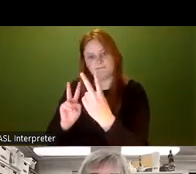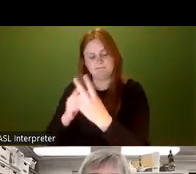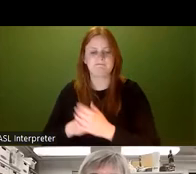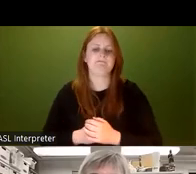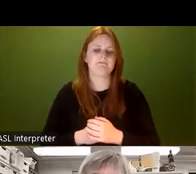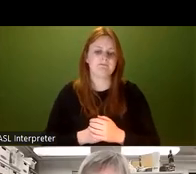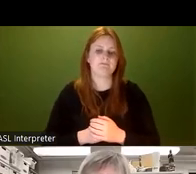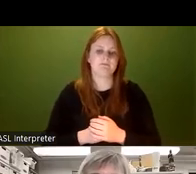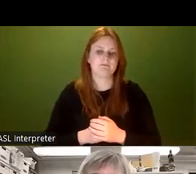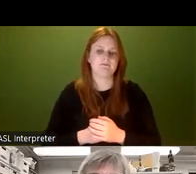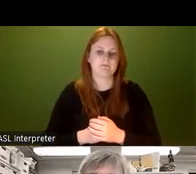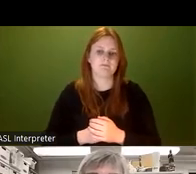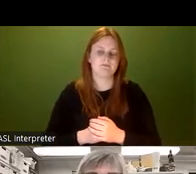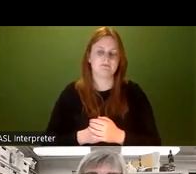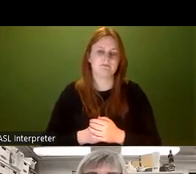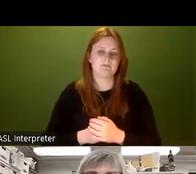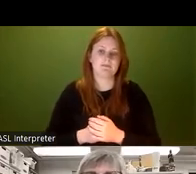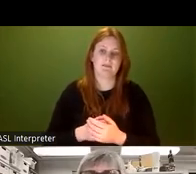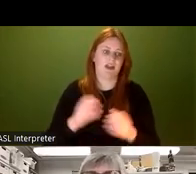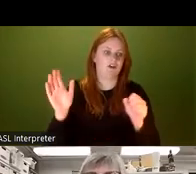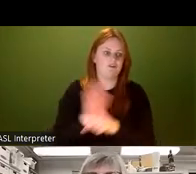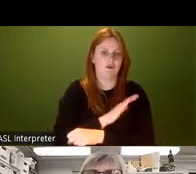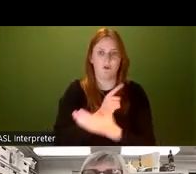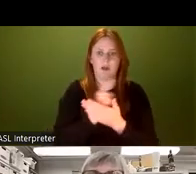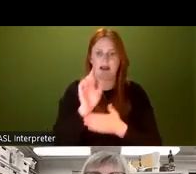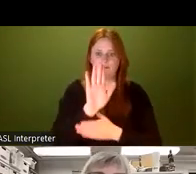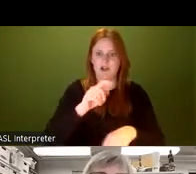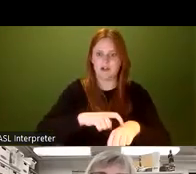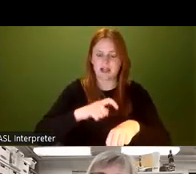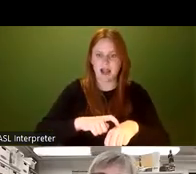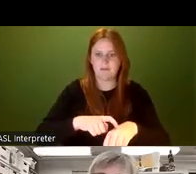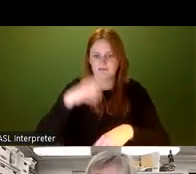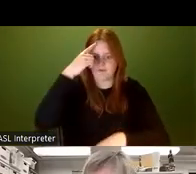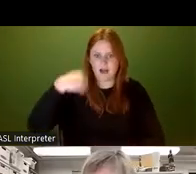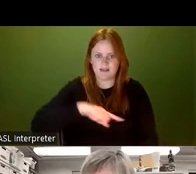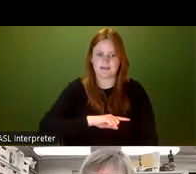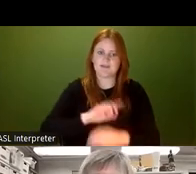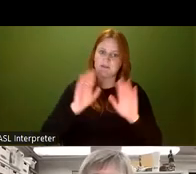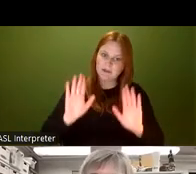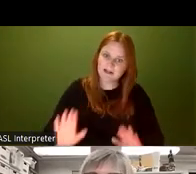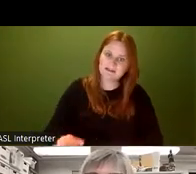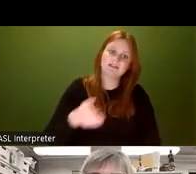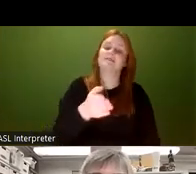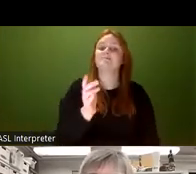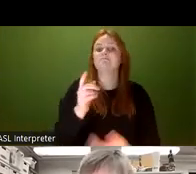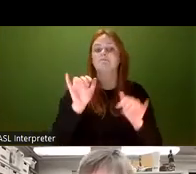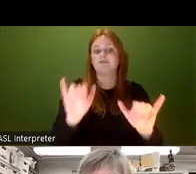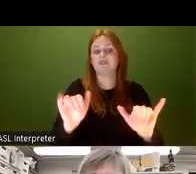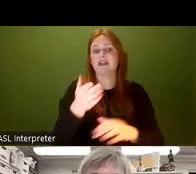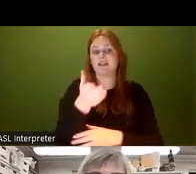they devoted an entire week of their time to us. This is where they put you up, this great mid-century